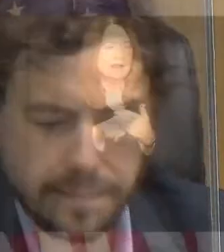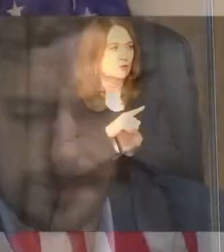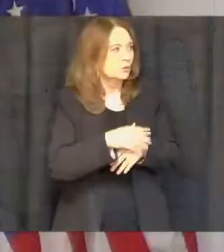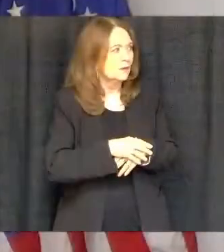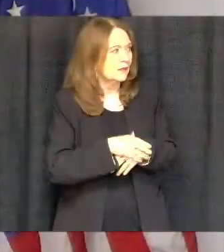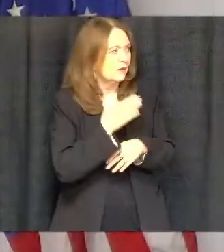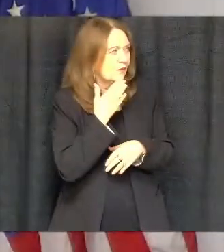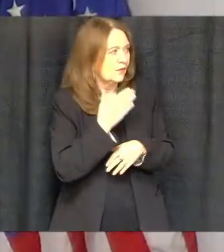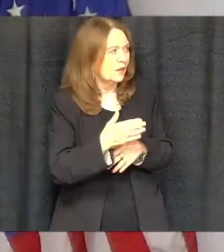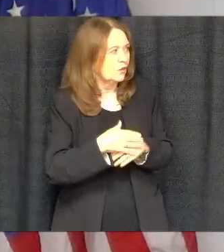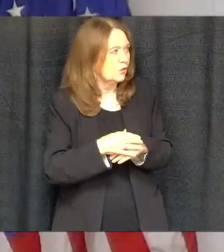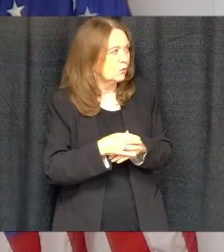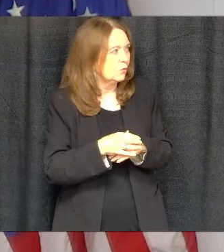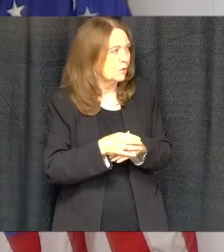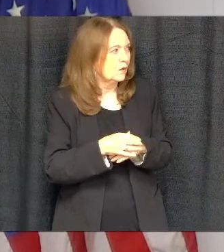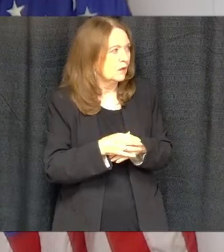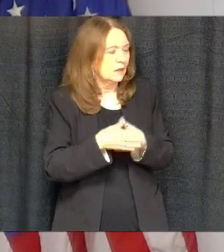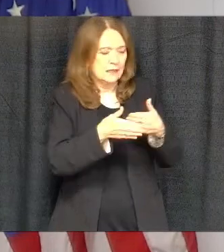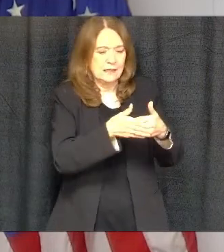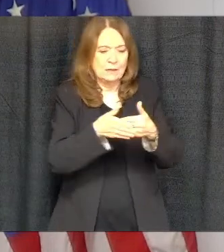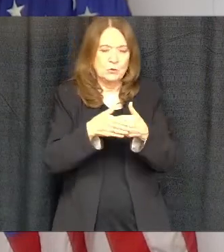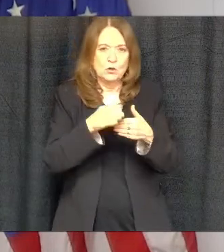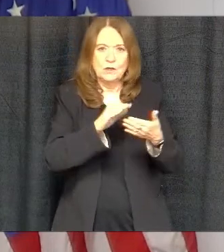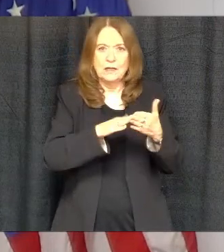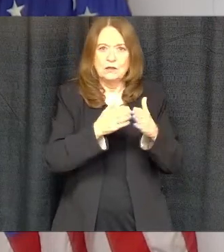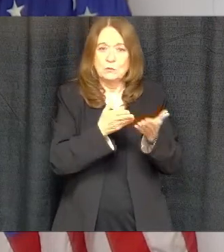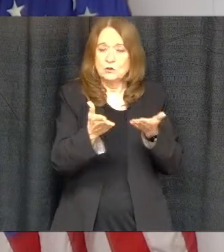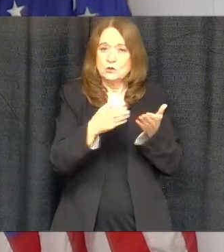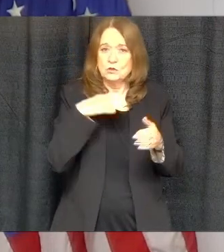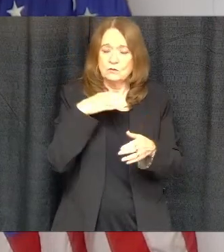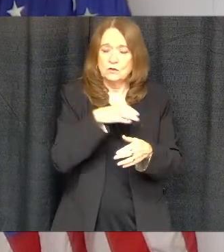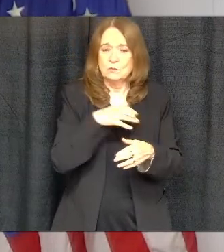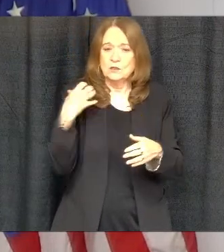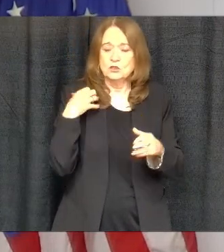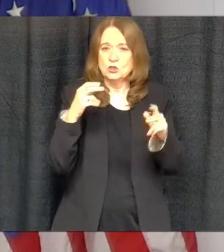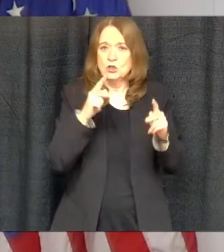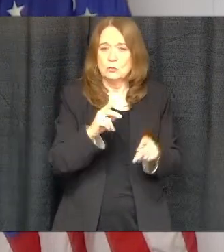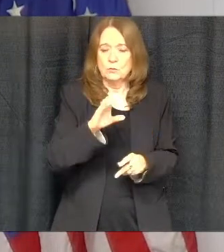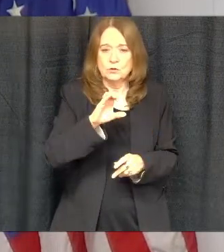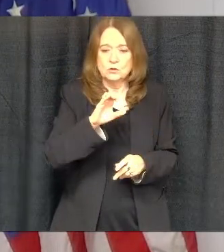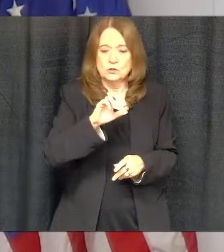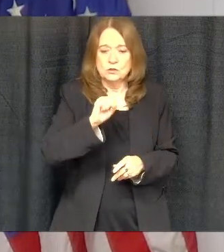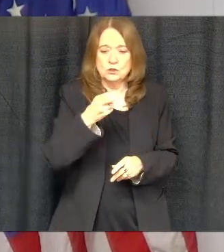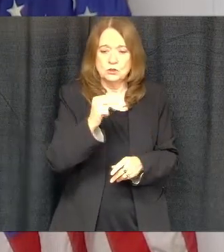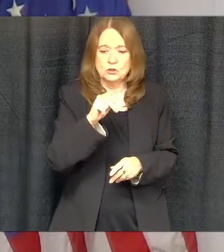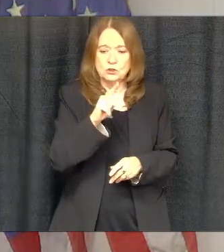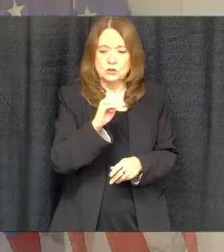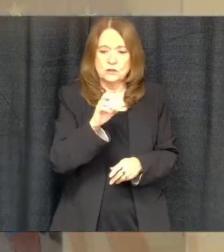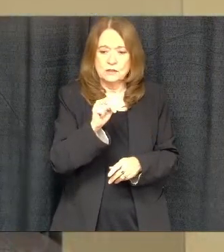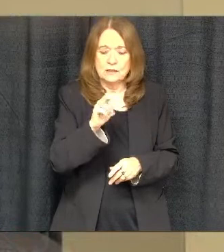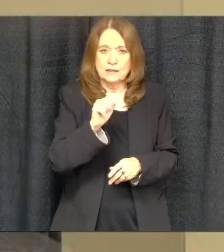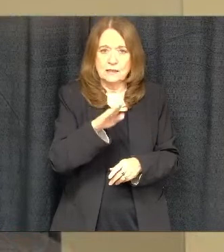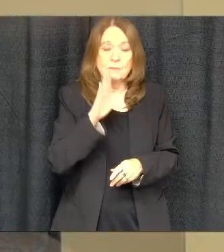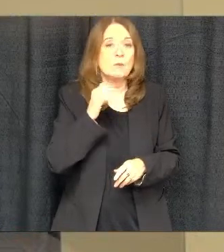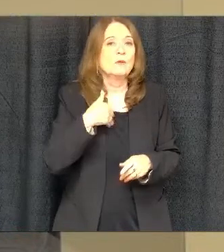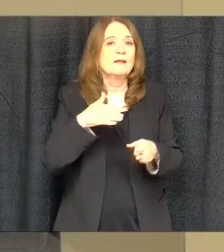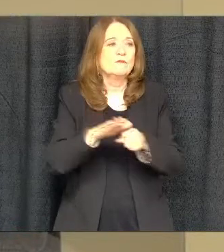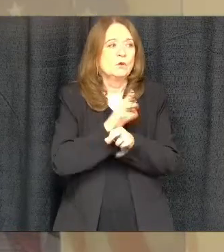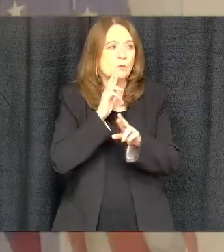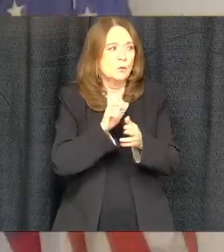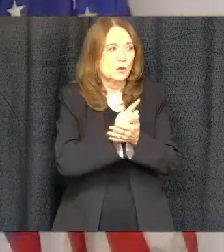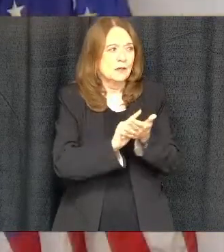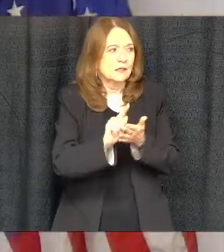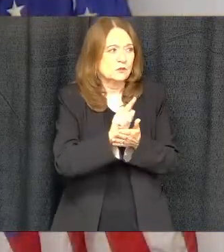Thank you. Neighborhood and Community Services Committee Chairperson Shekina, you're recognized. Thank you, Mayor. I will have a full report next